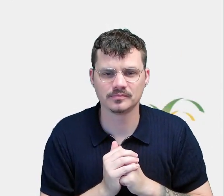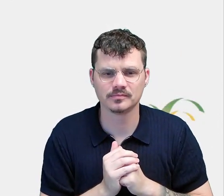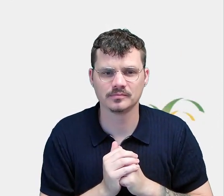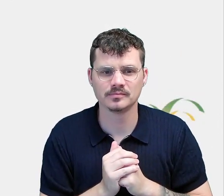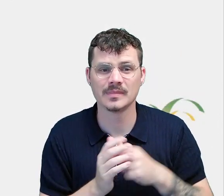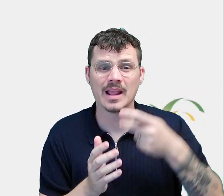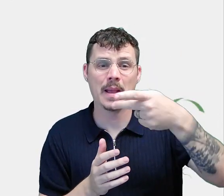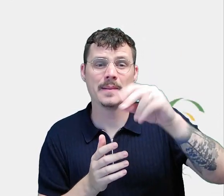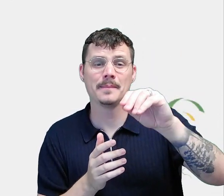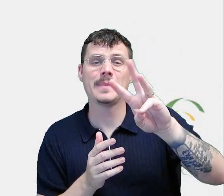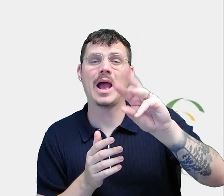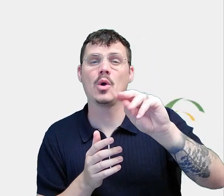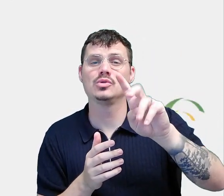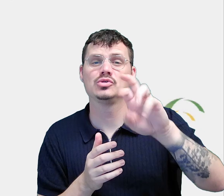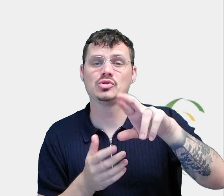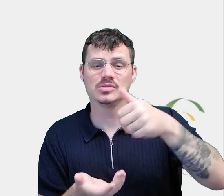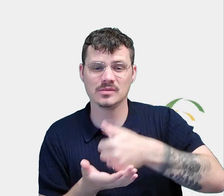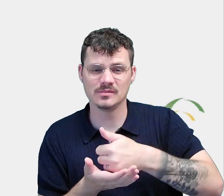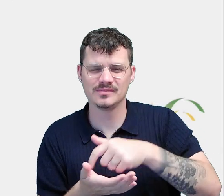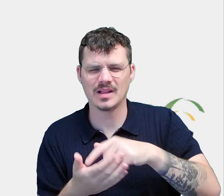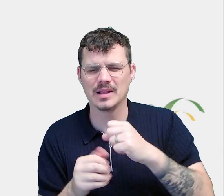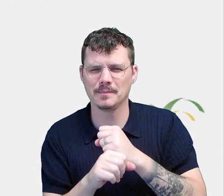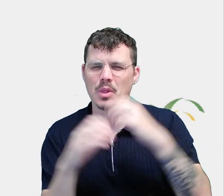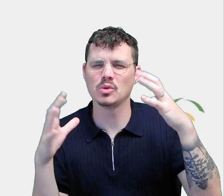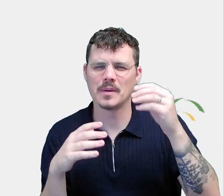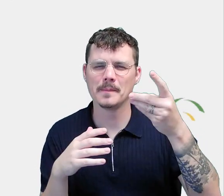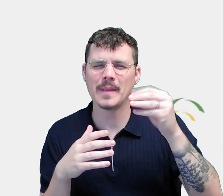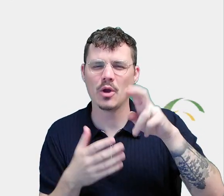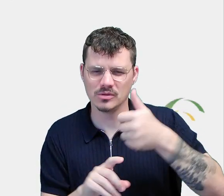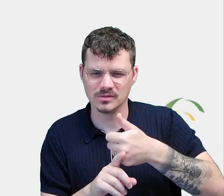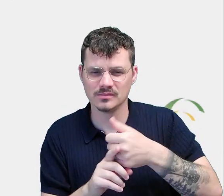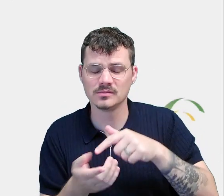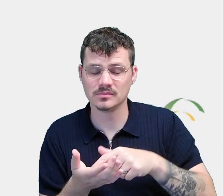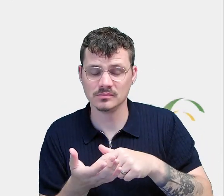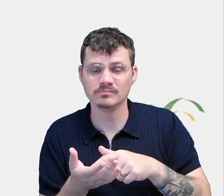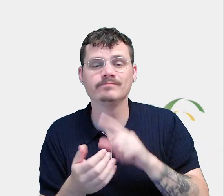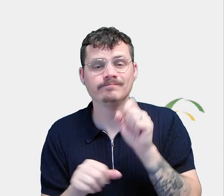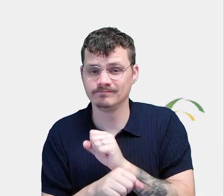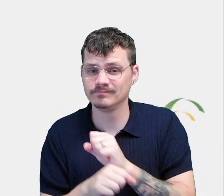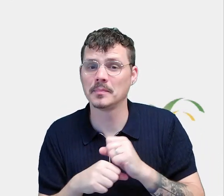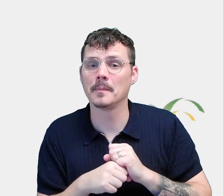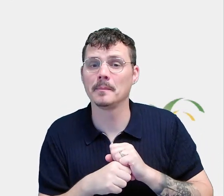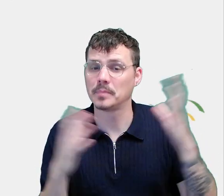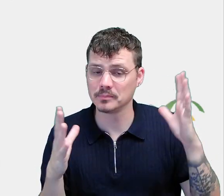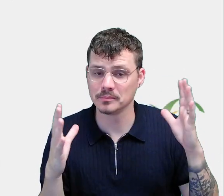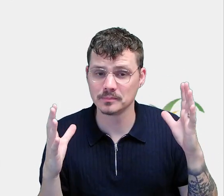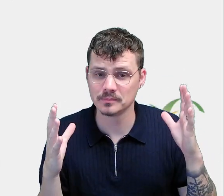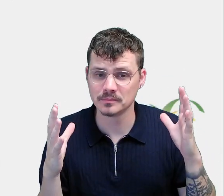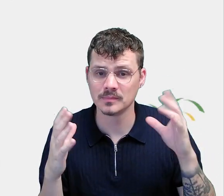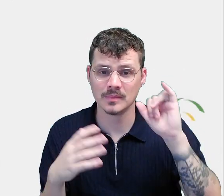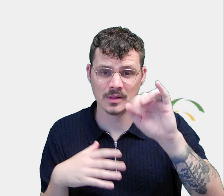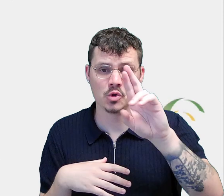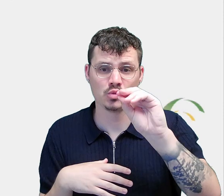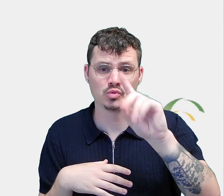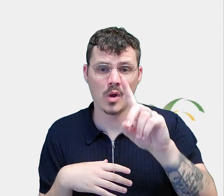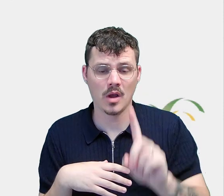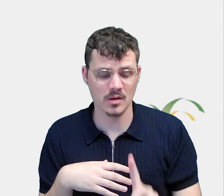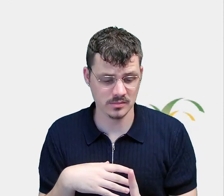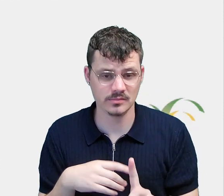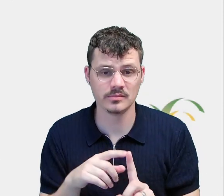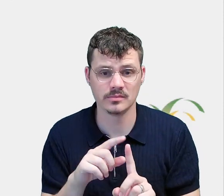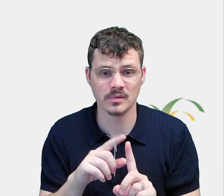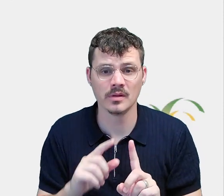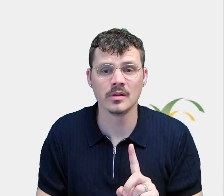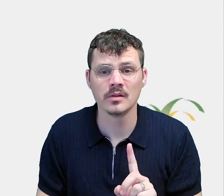powder that he was working on, the explosive powder, exploded and drove the rod up